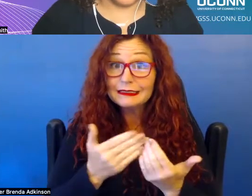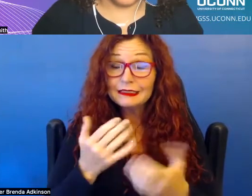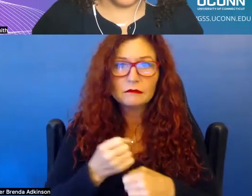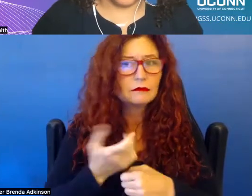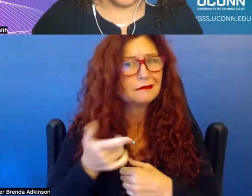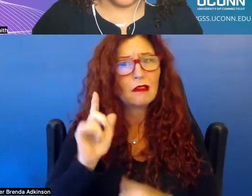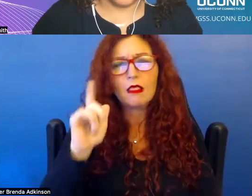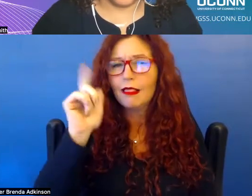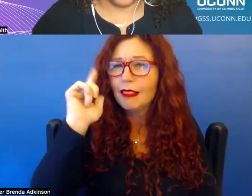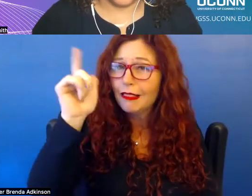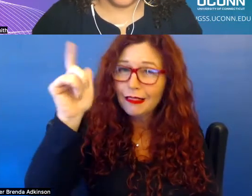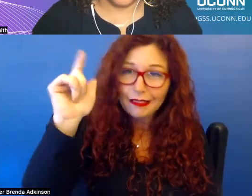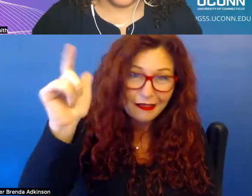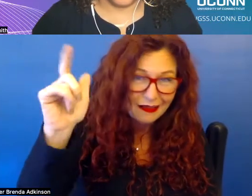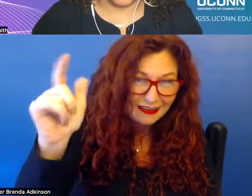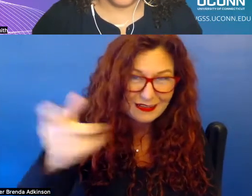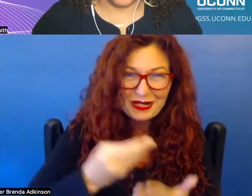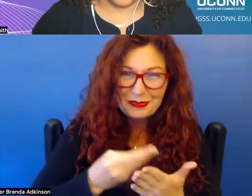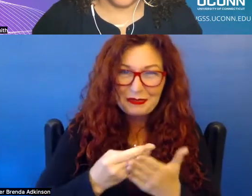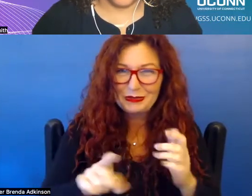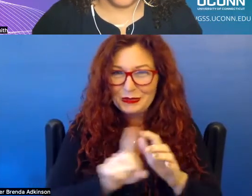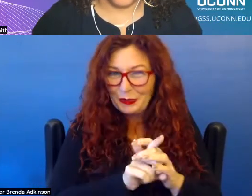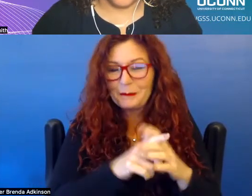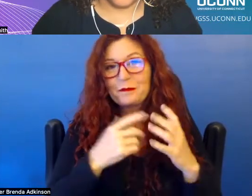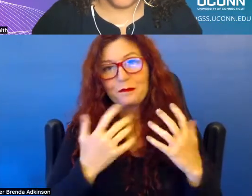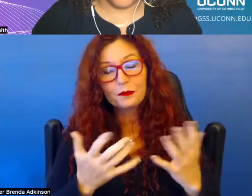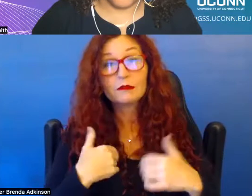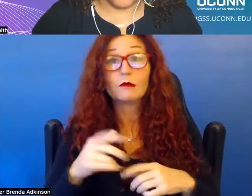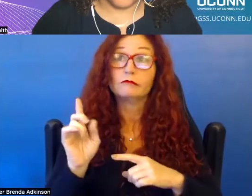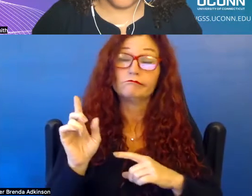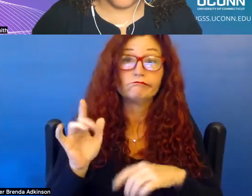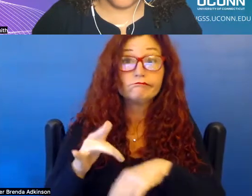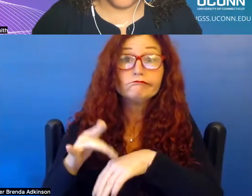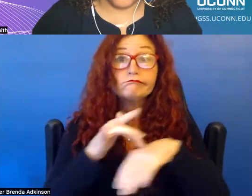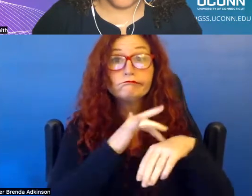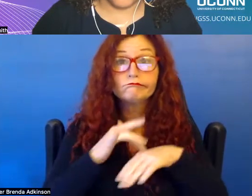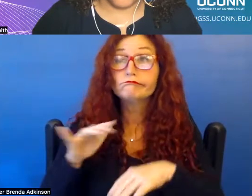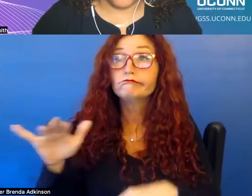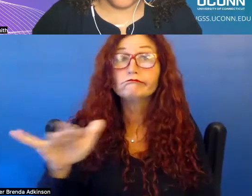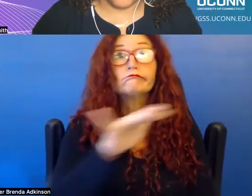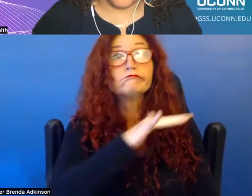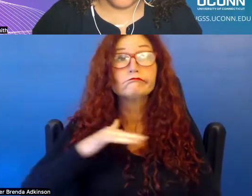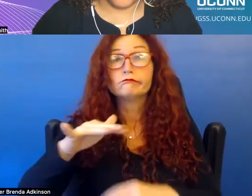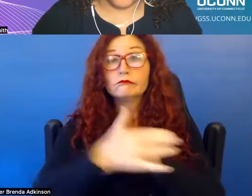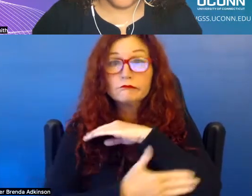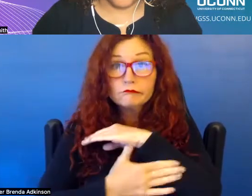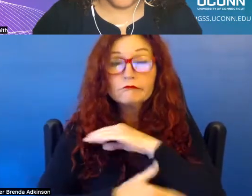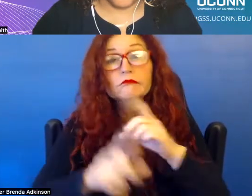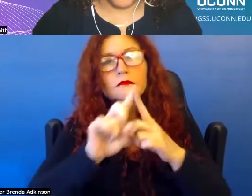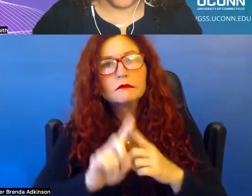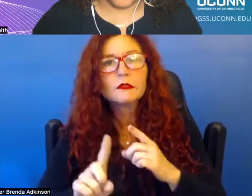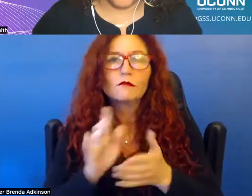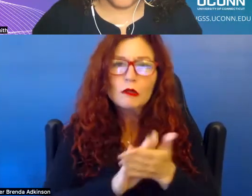and universities and community groups where I would, whatever honorarium I received, I would put back into the making of the